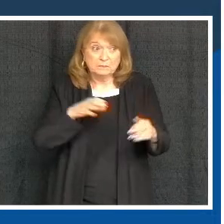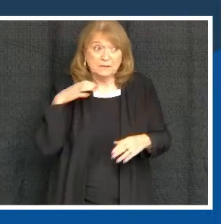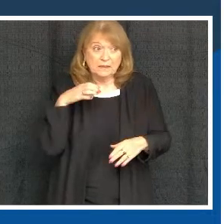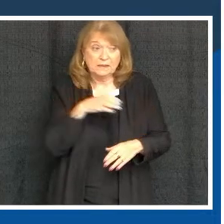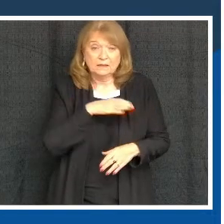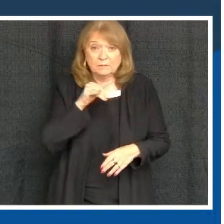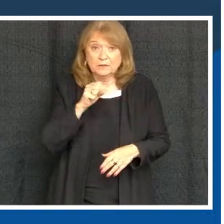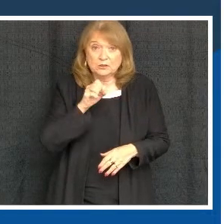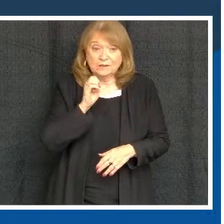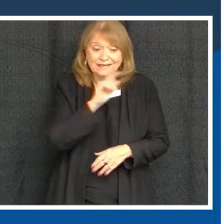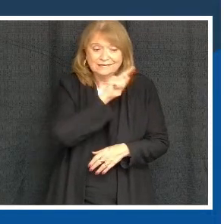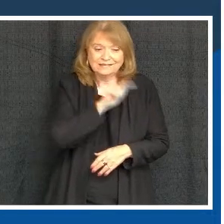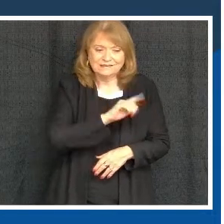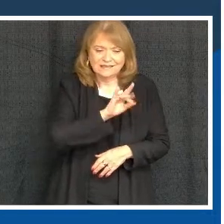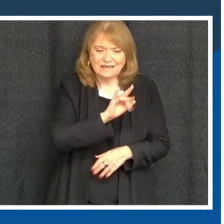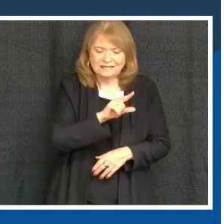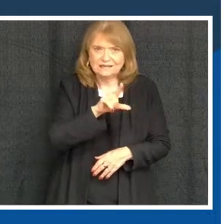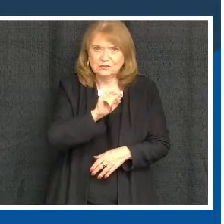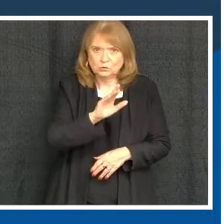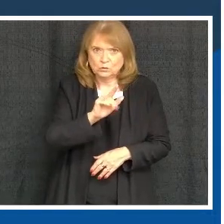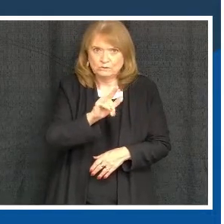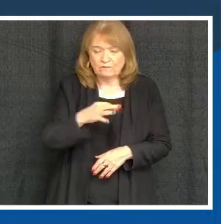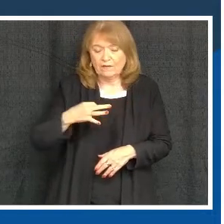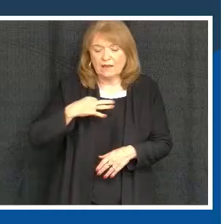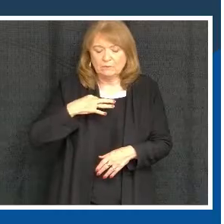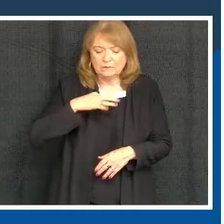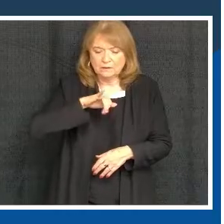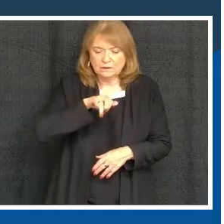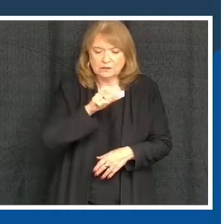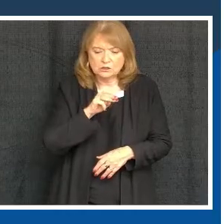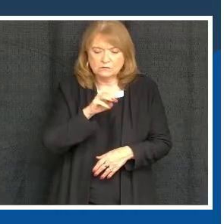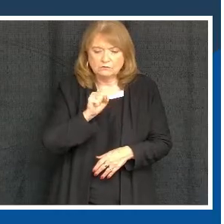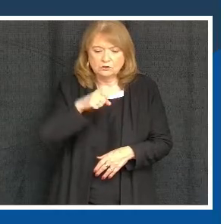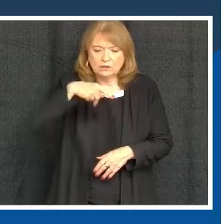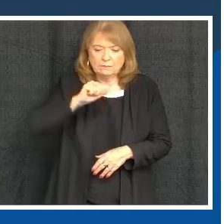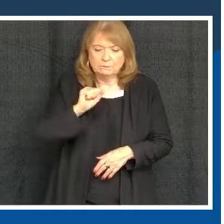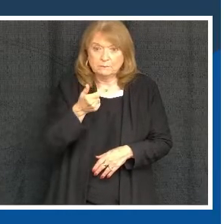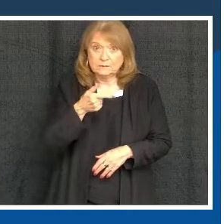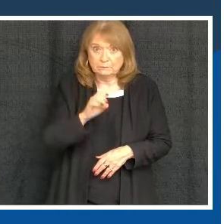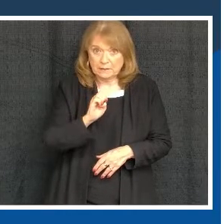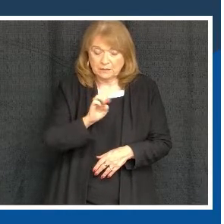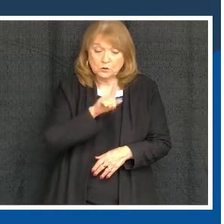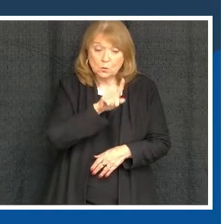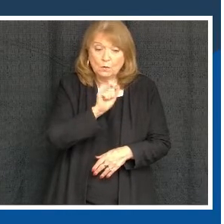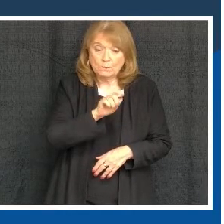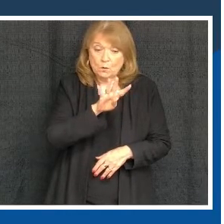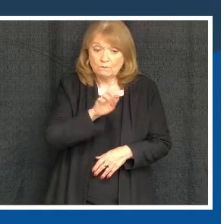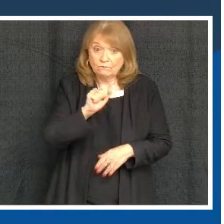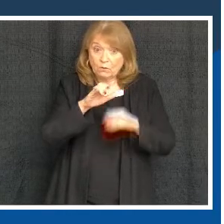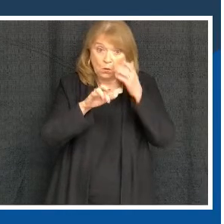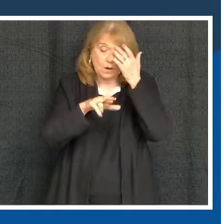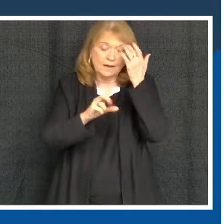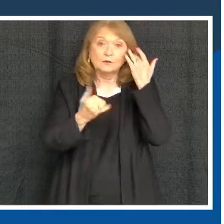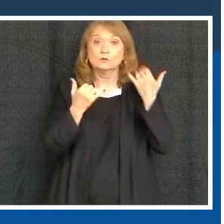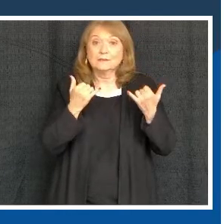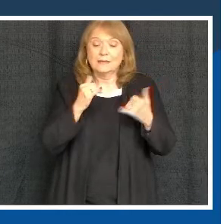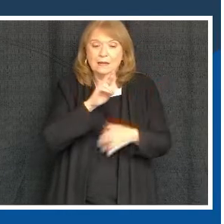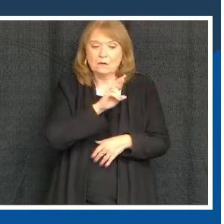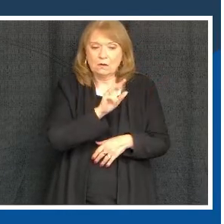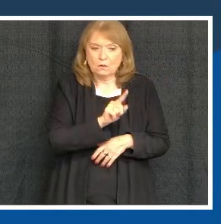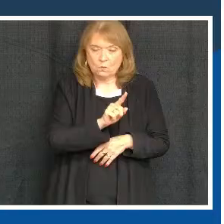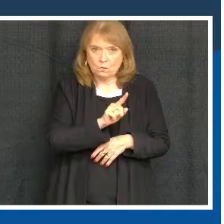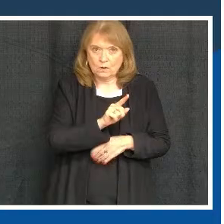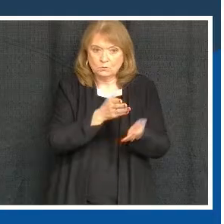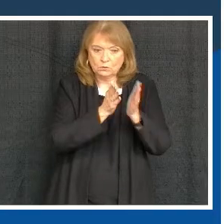Case Z18, 2025, application of James Page, 1.4 acres, currently zoned R1